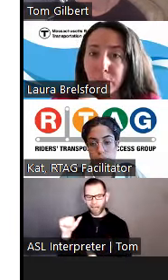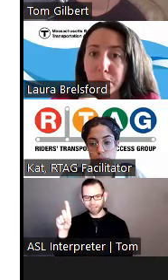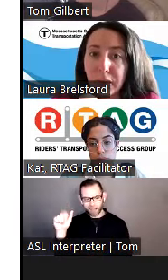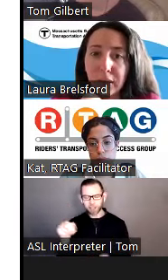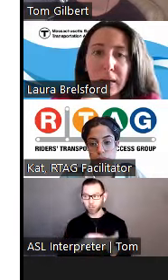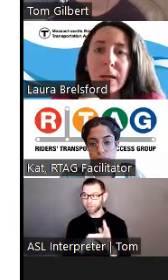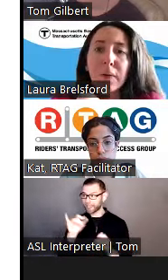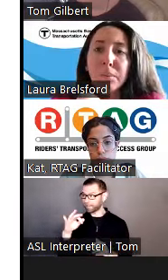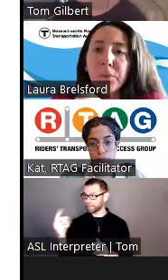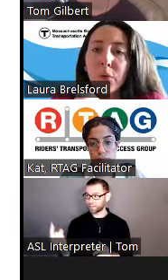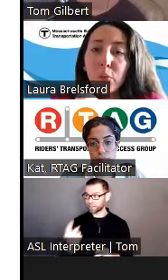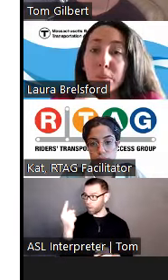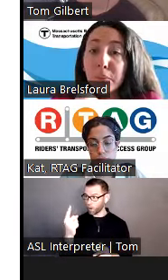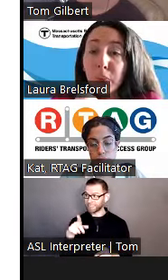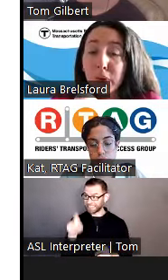accessibility would be